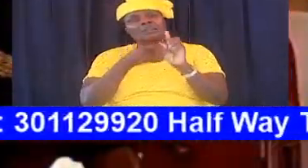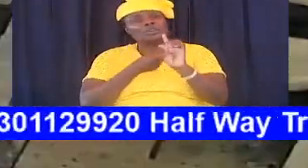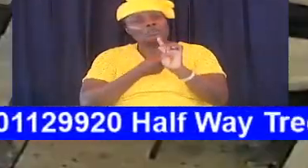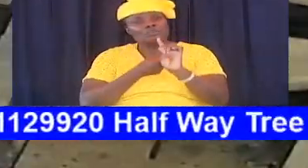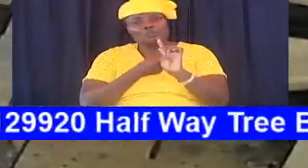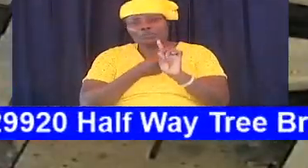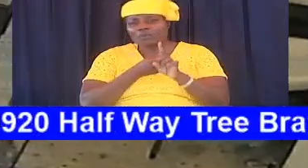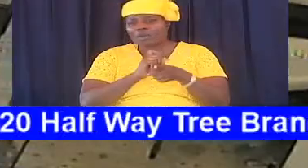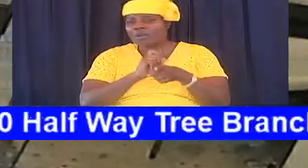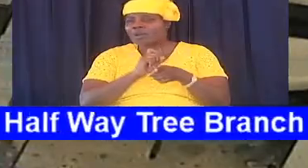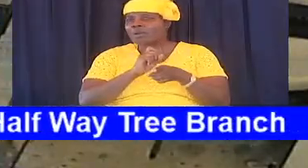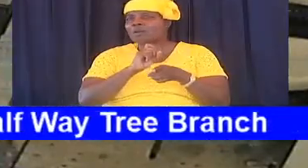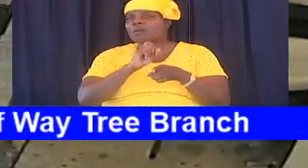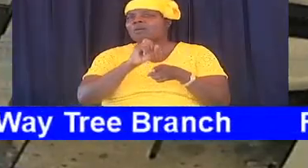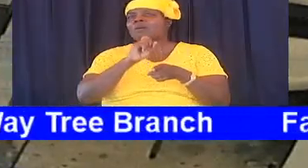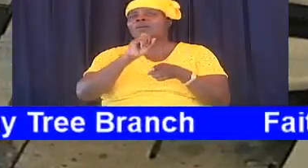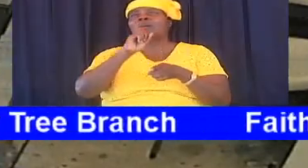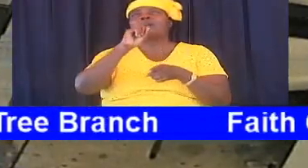word